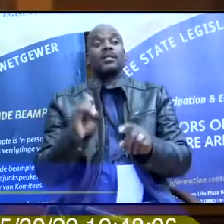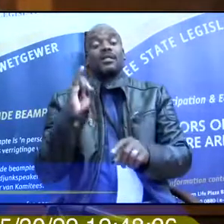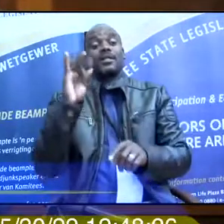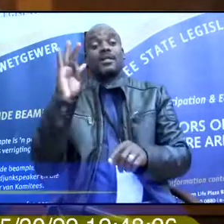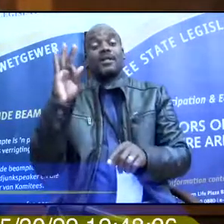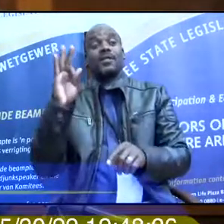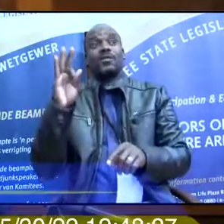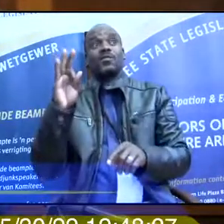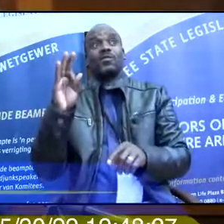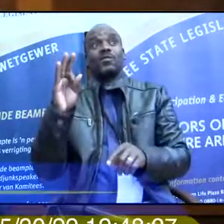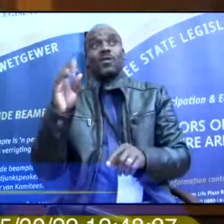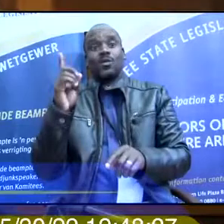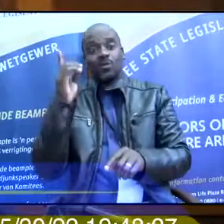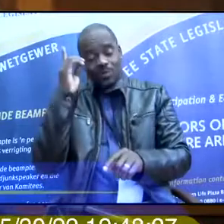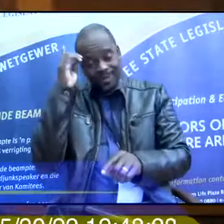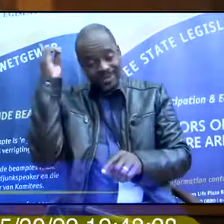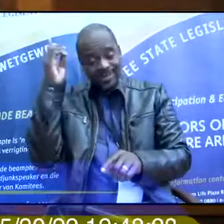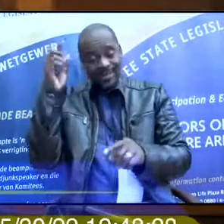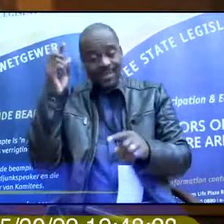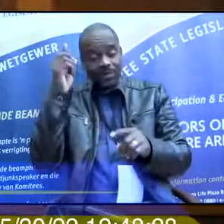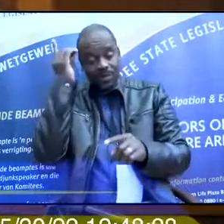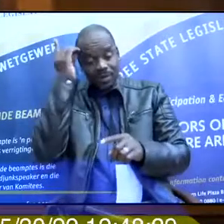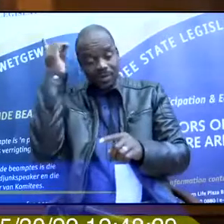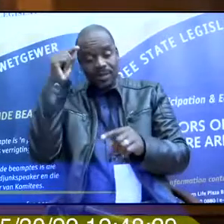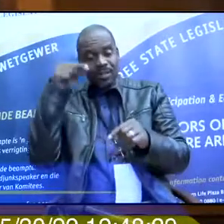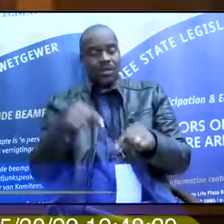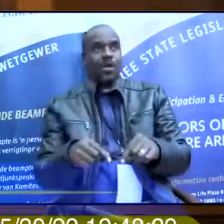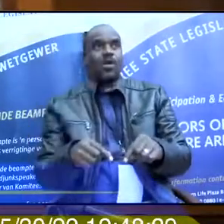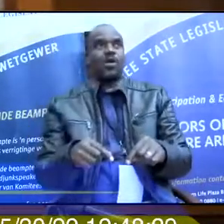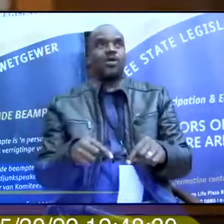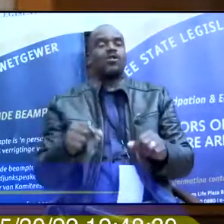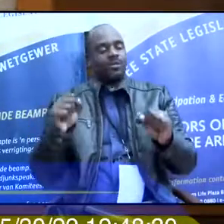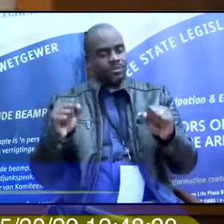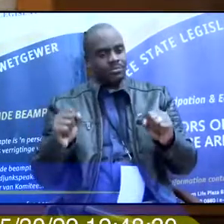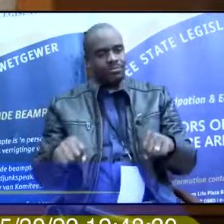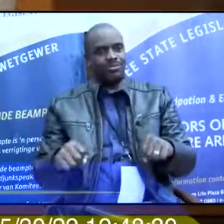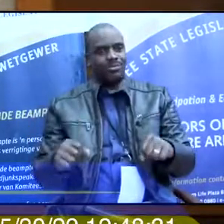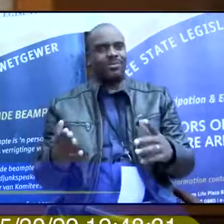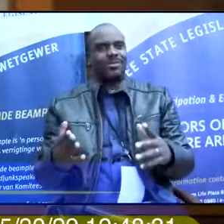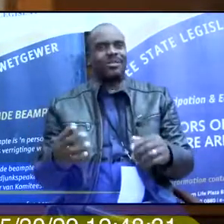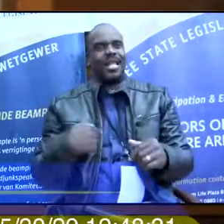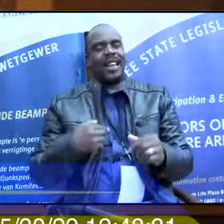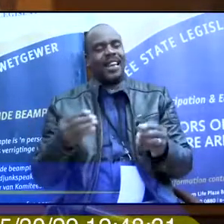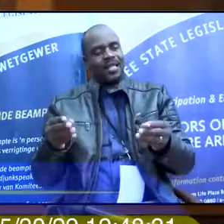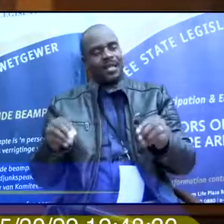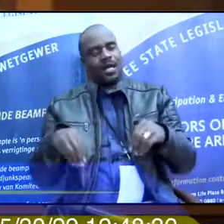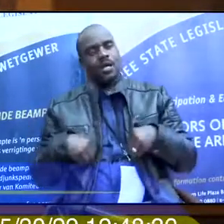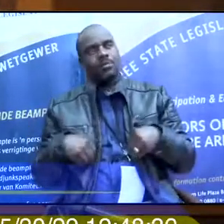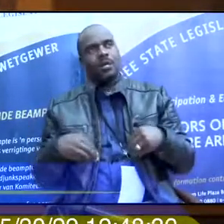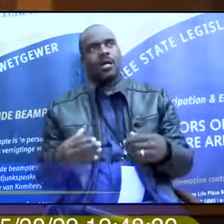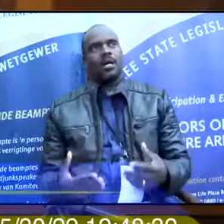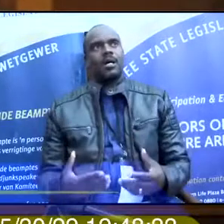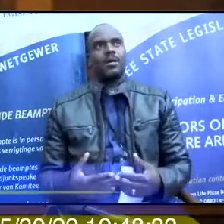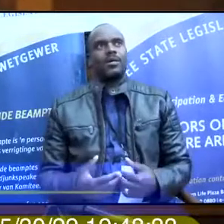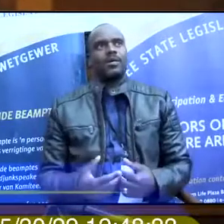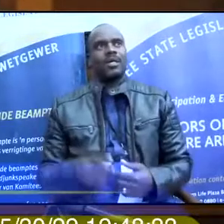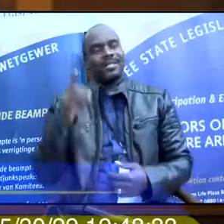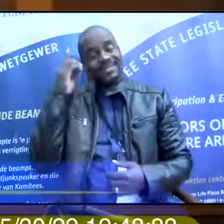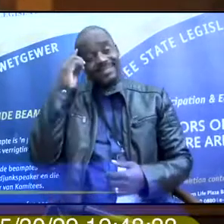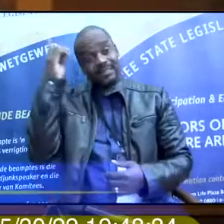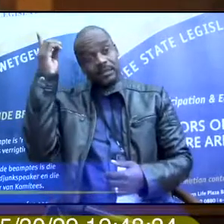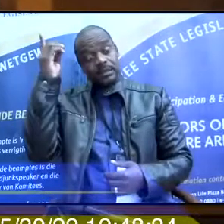implemented because those who take decision will be now questioning the decisions of